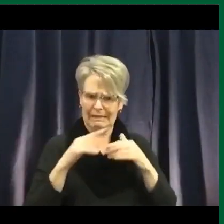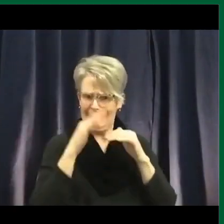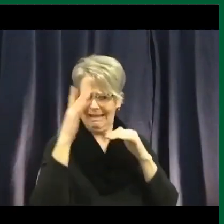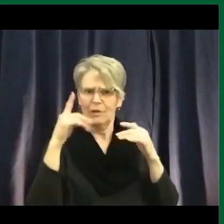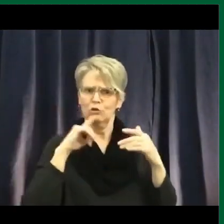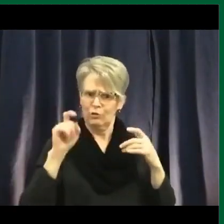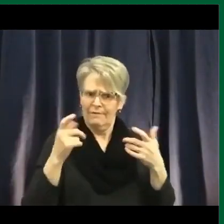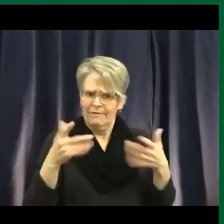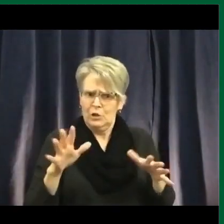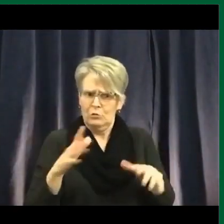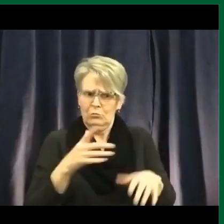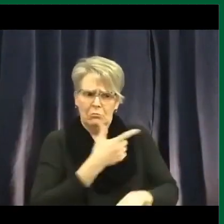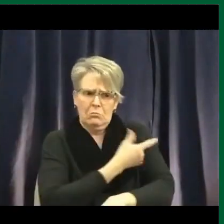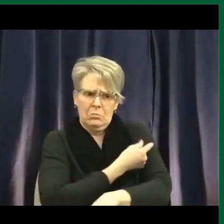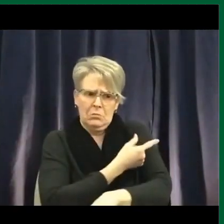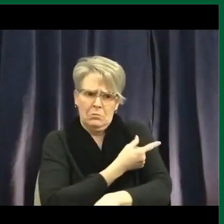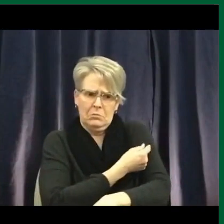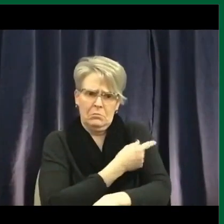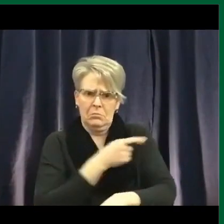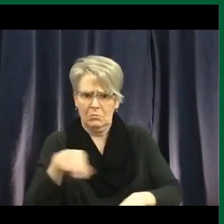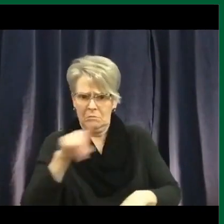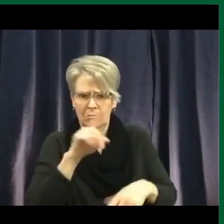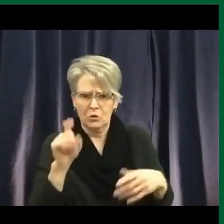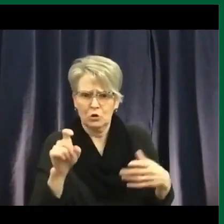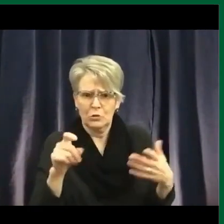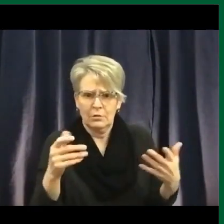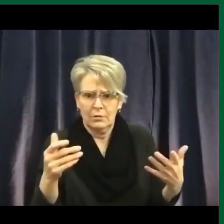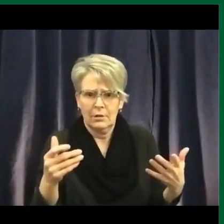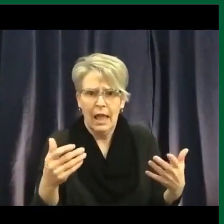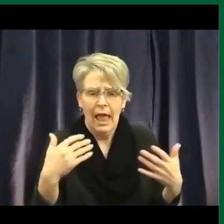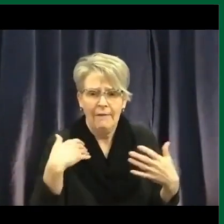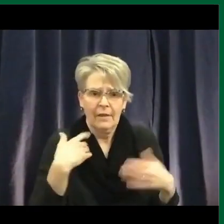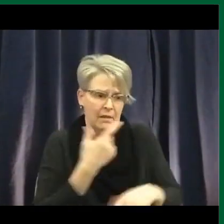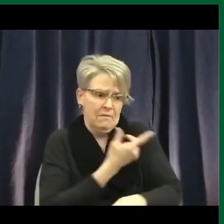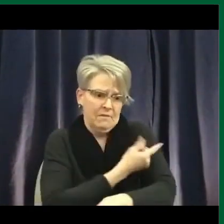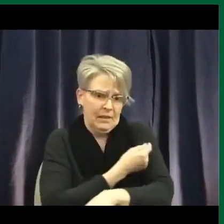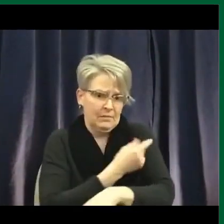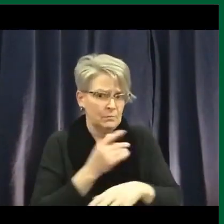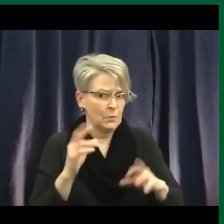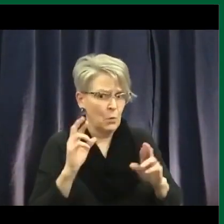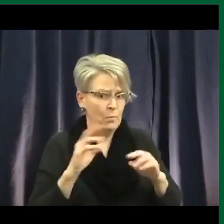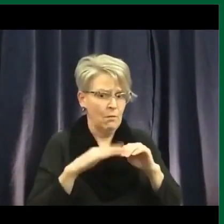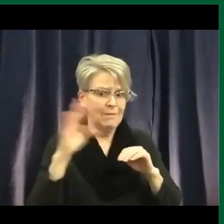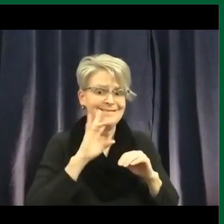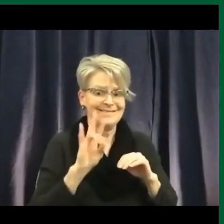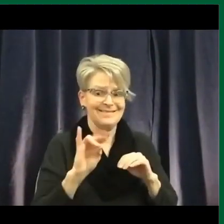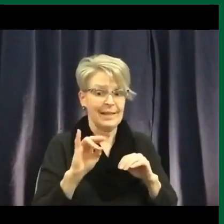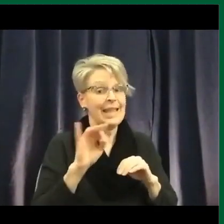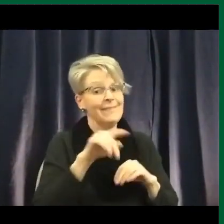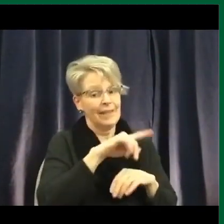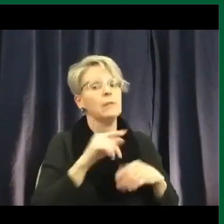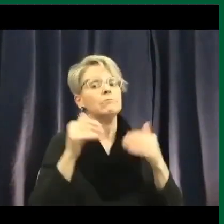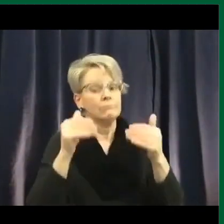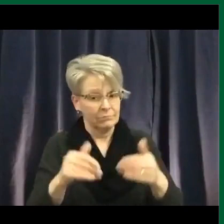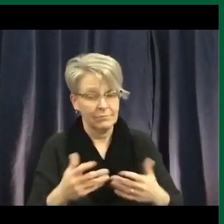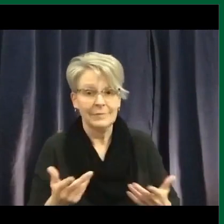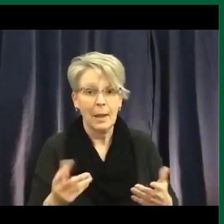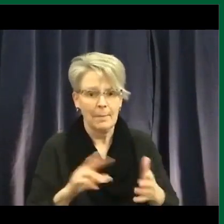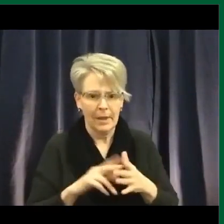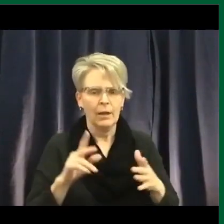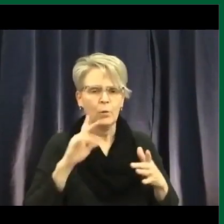have had access to have the opportunity to receive a vaccine if they so choose. So things are going to happen